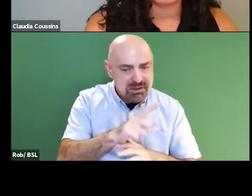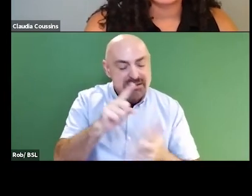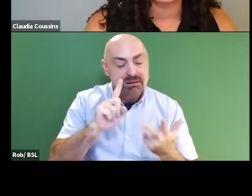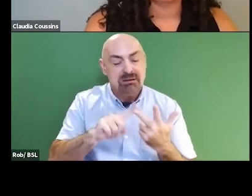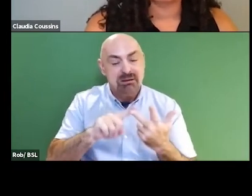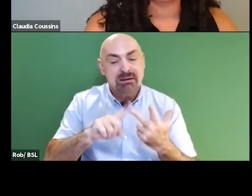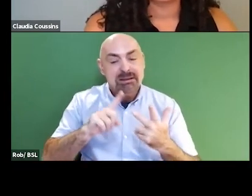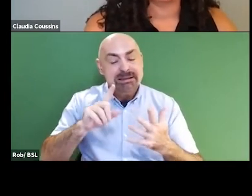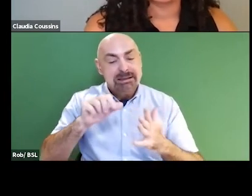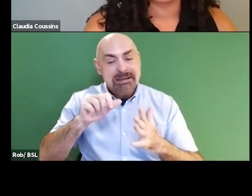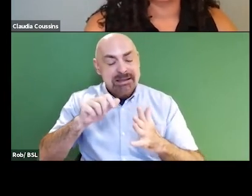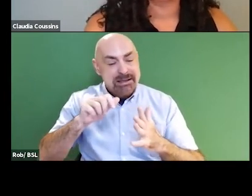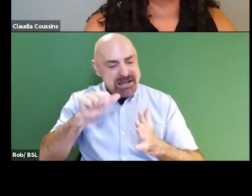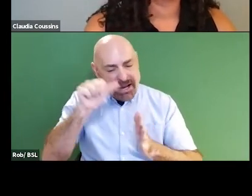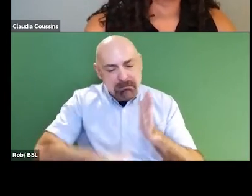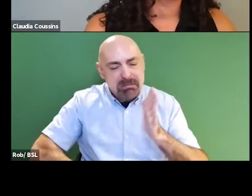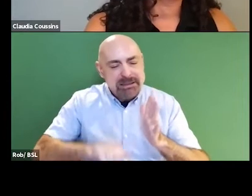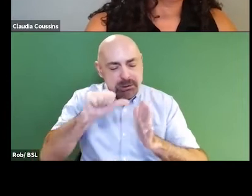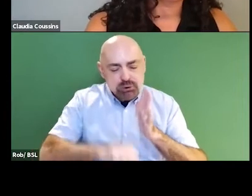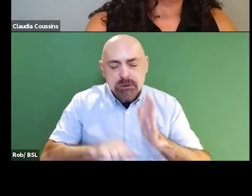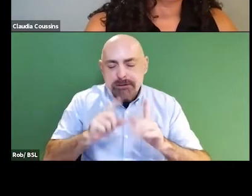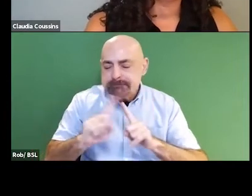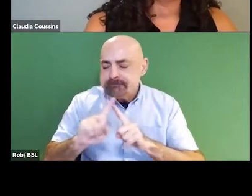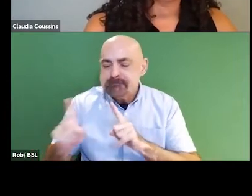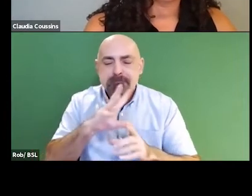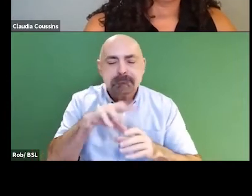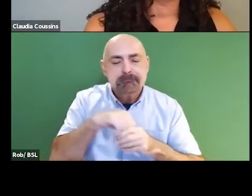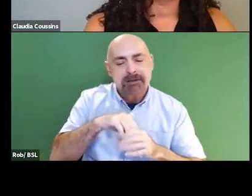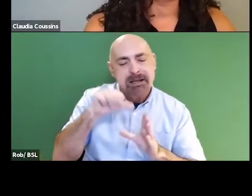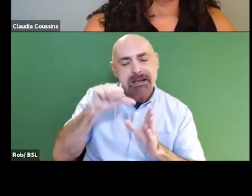of topic-based implementation modules.